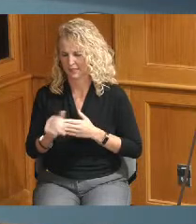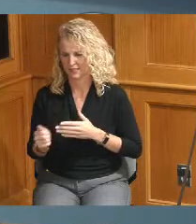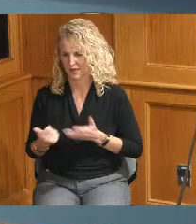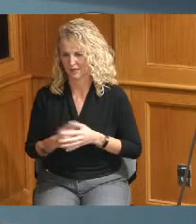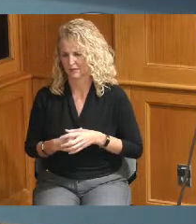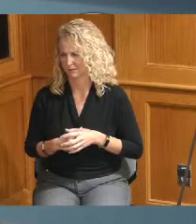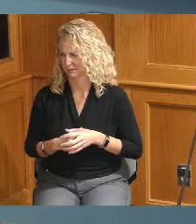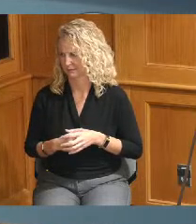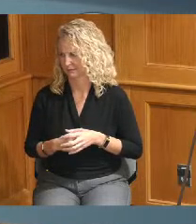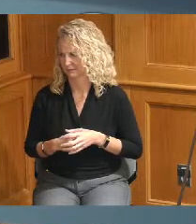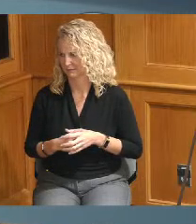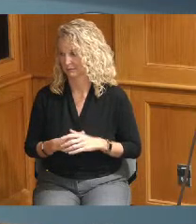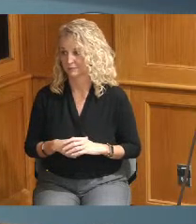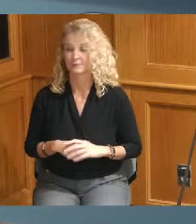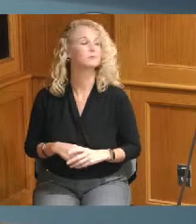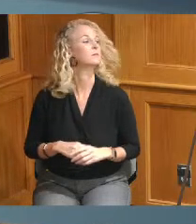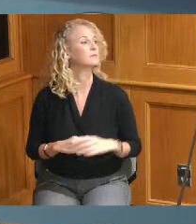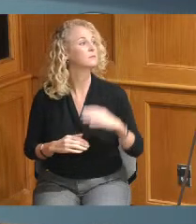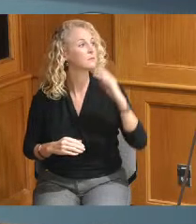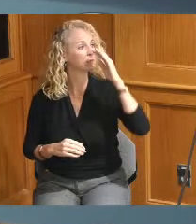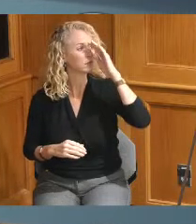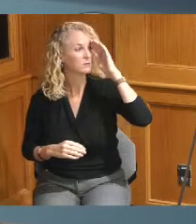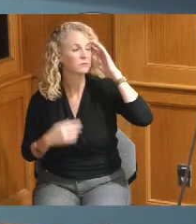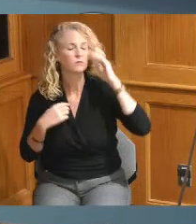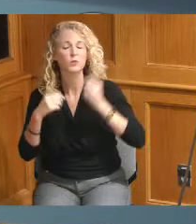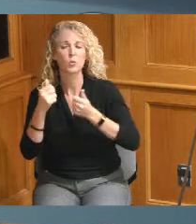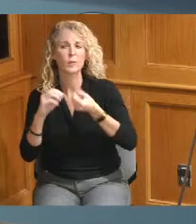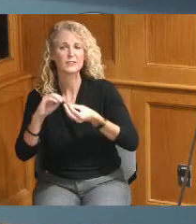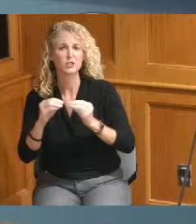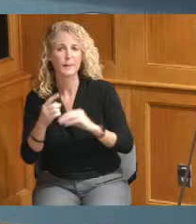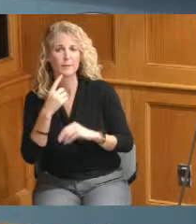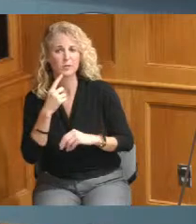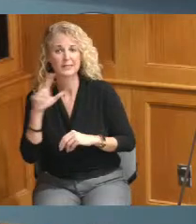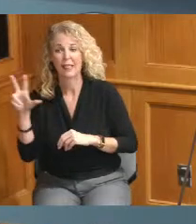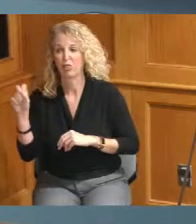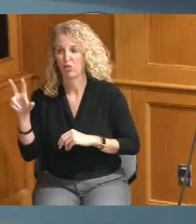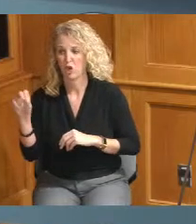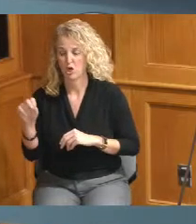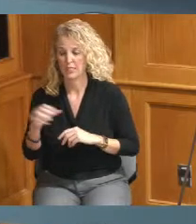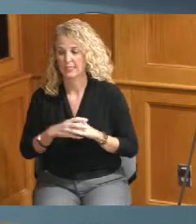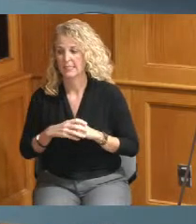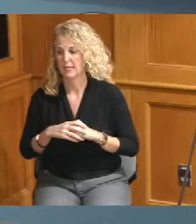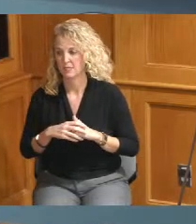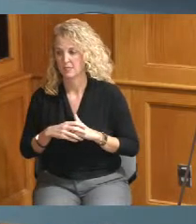40 cards? Oh, okay. What item was it? 30.